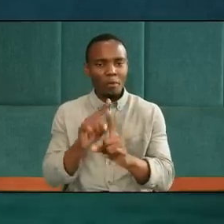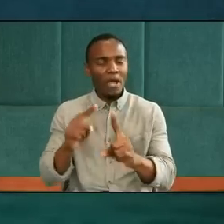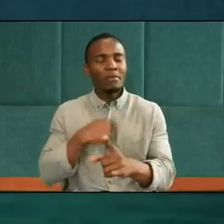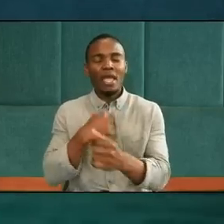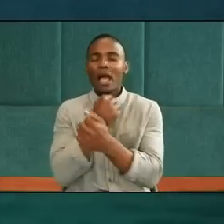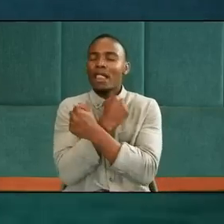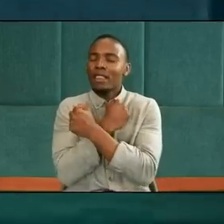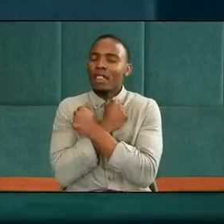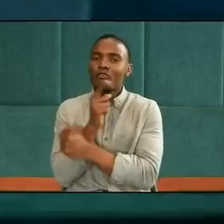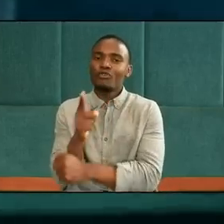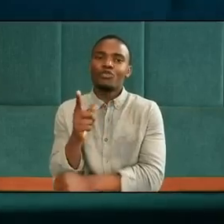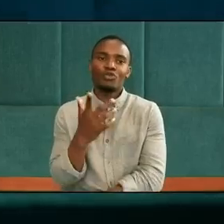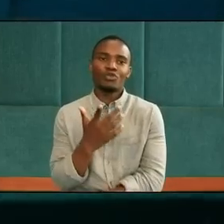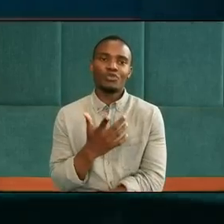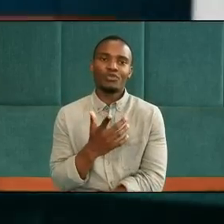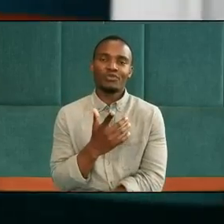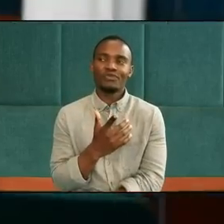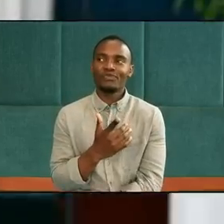heart.